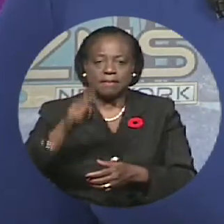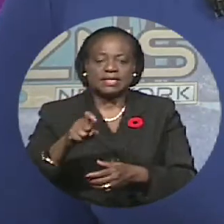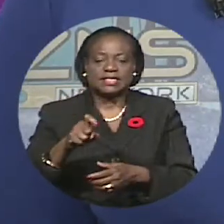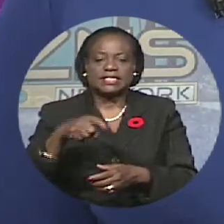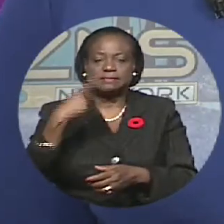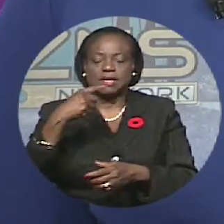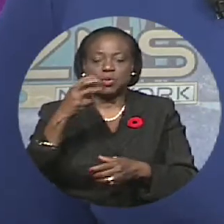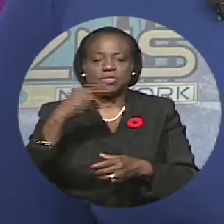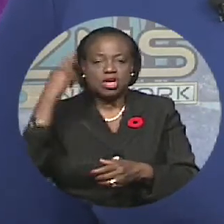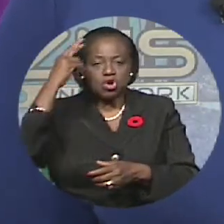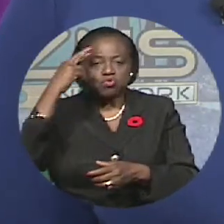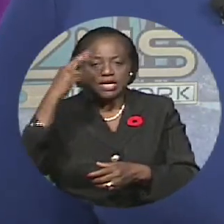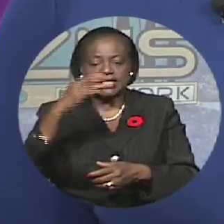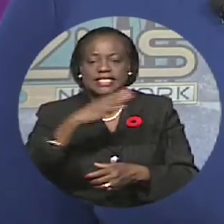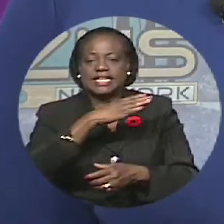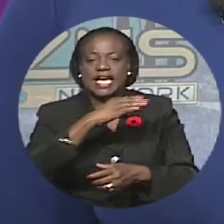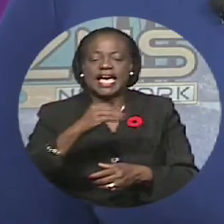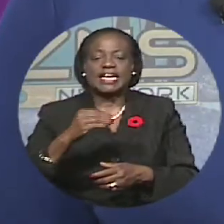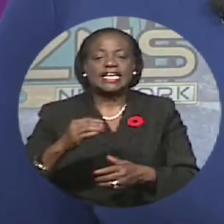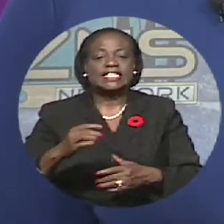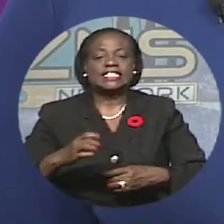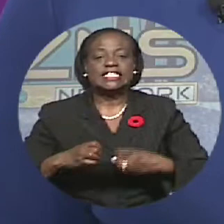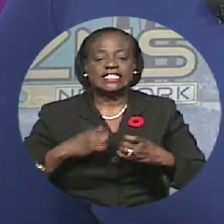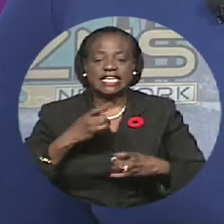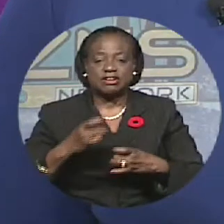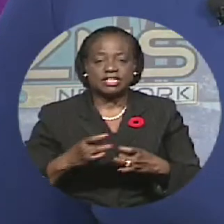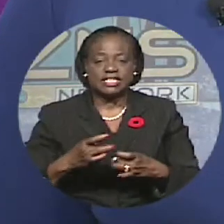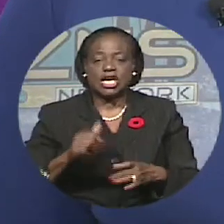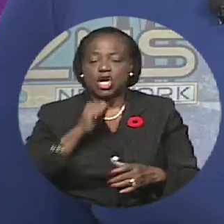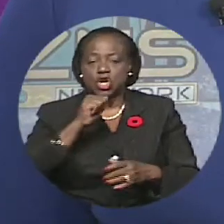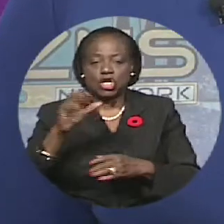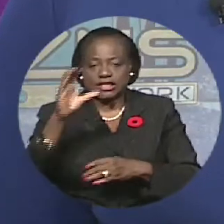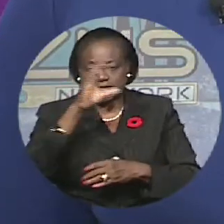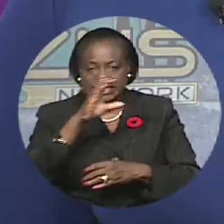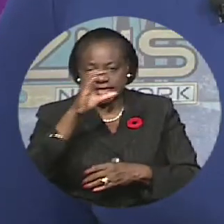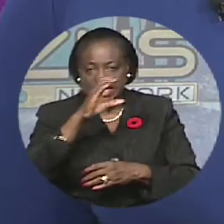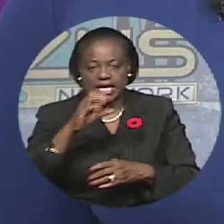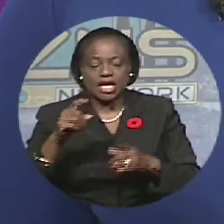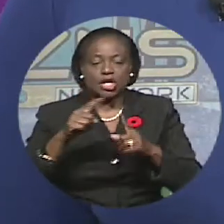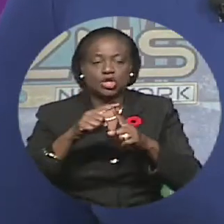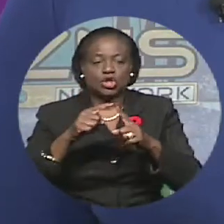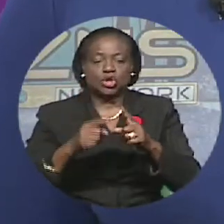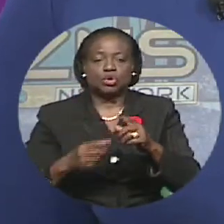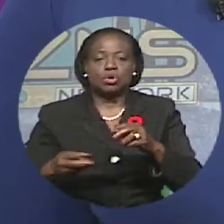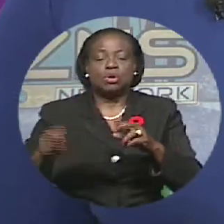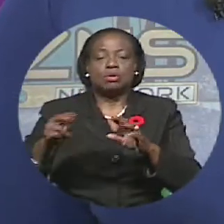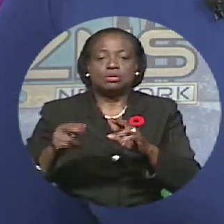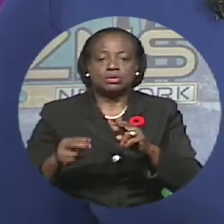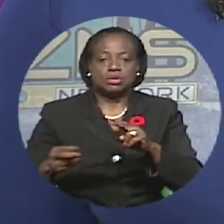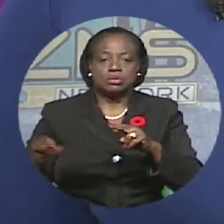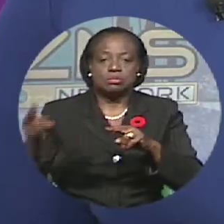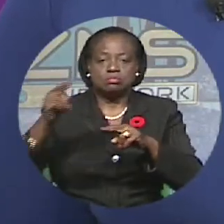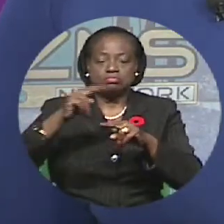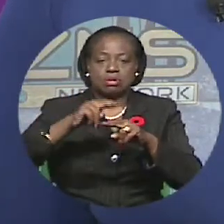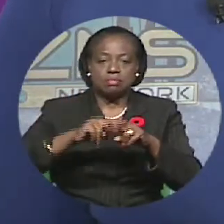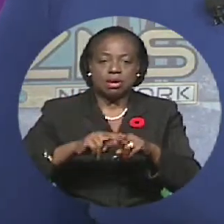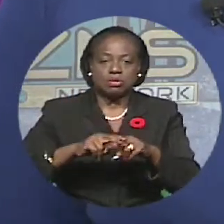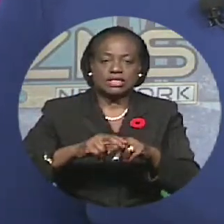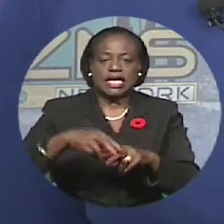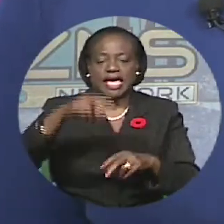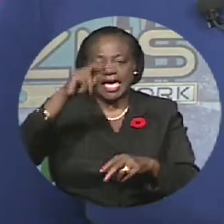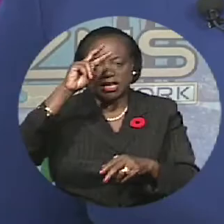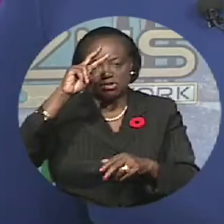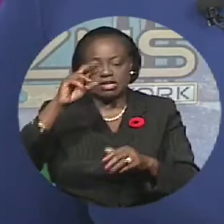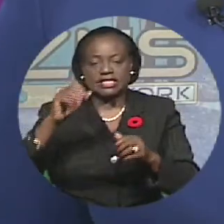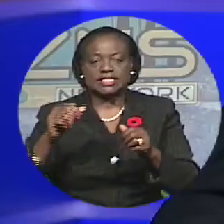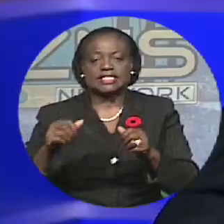sincerity to national issues and not to seek to promote ignorance, hypocrisy, and hysteria as smokescreens